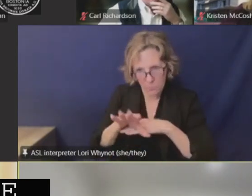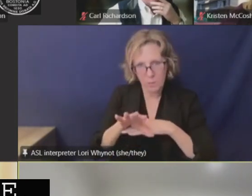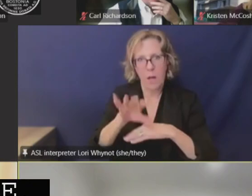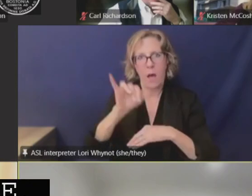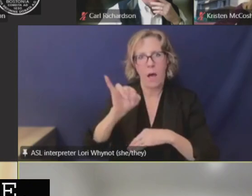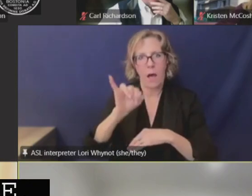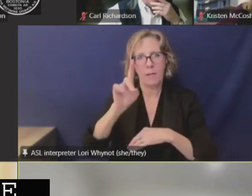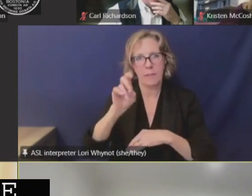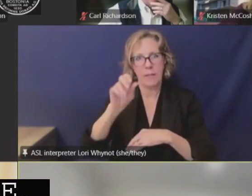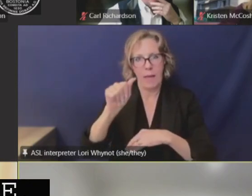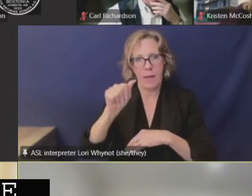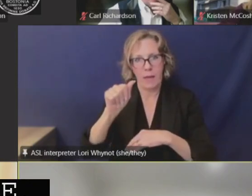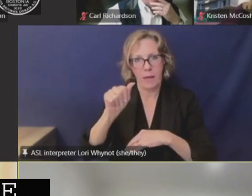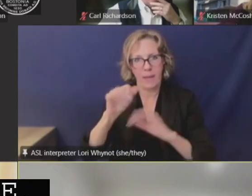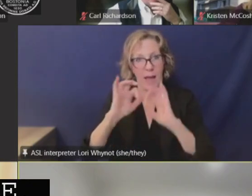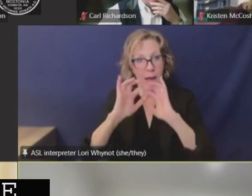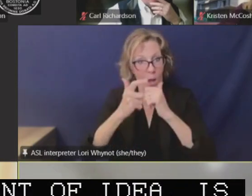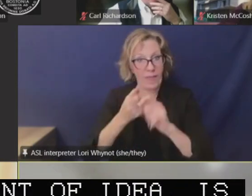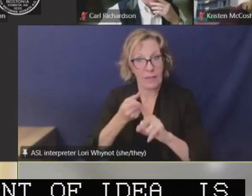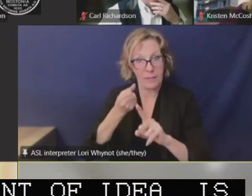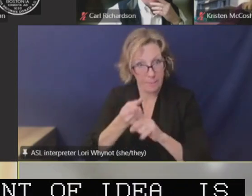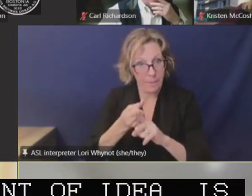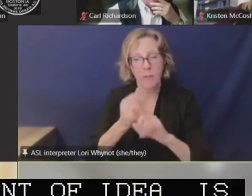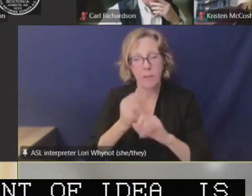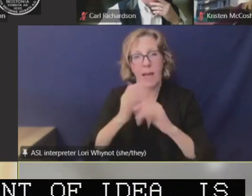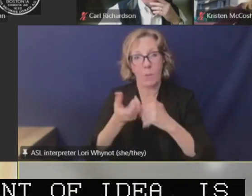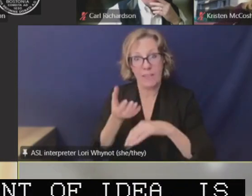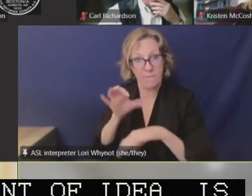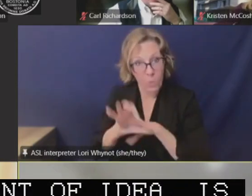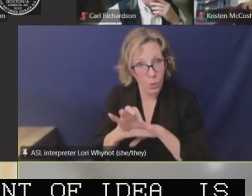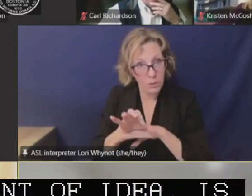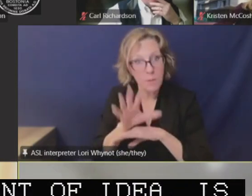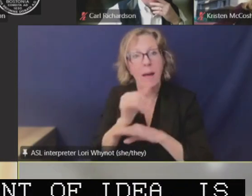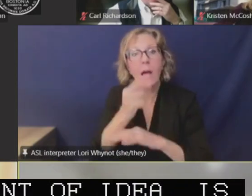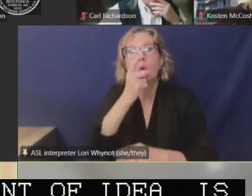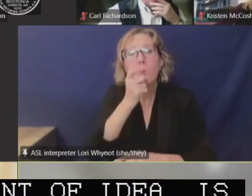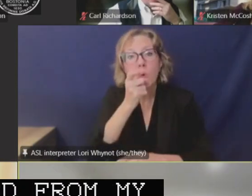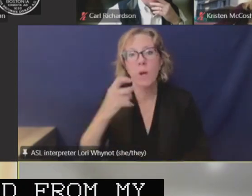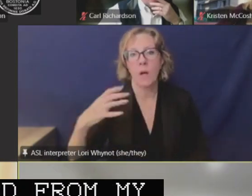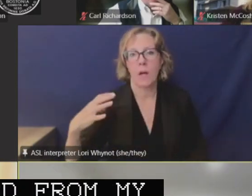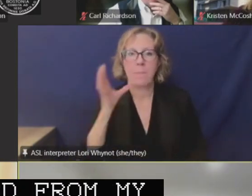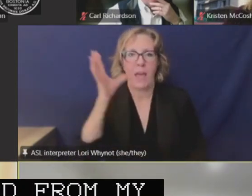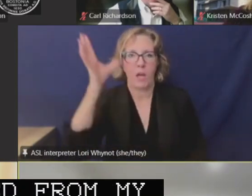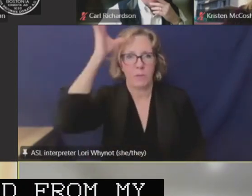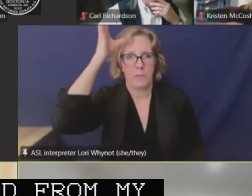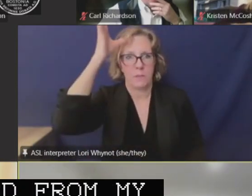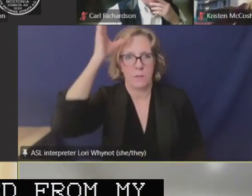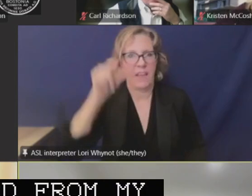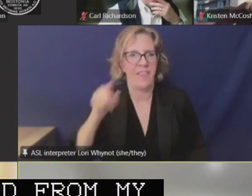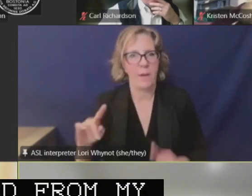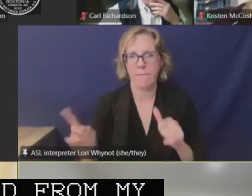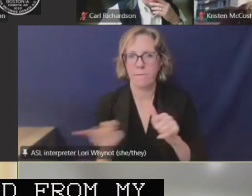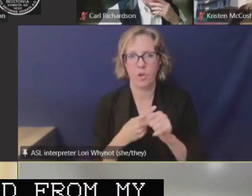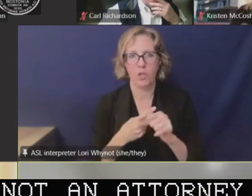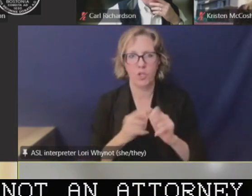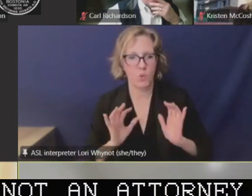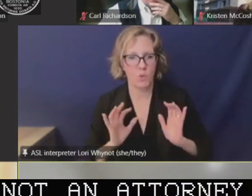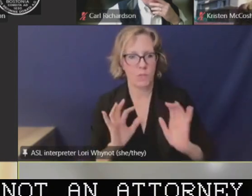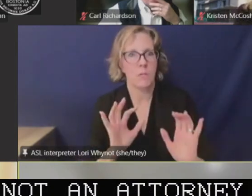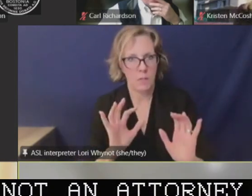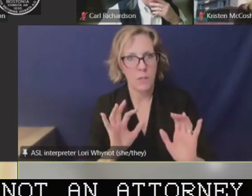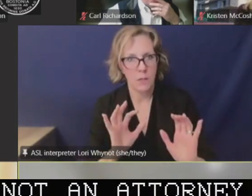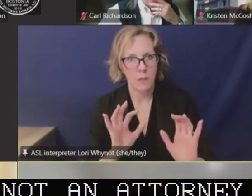my understanding, not an attorney, parents are the first line on the enforcement. That is